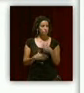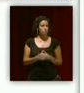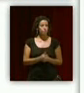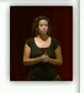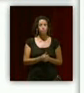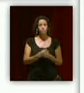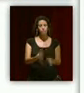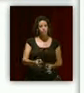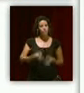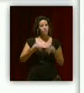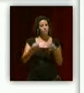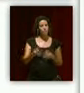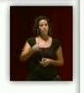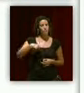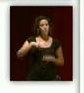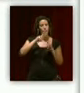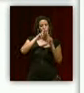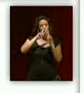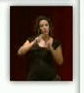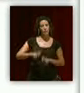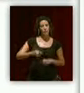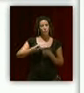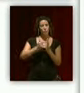to grab things.